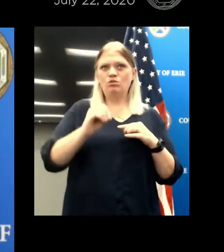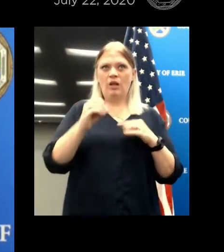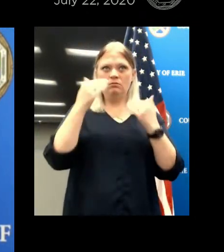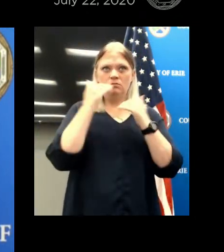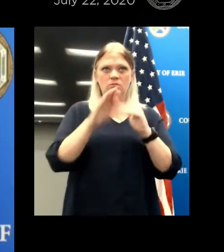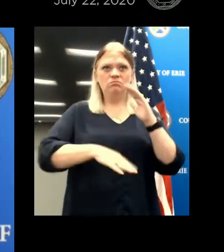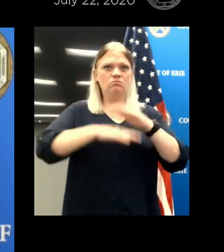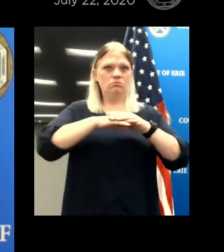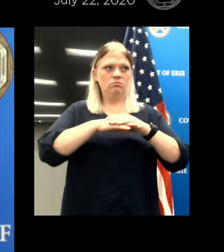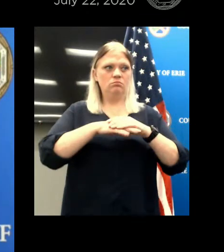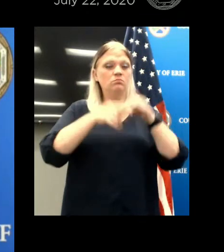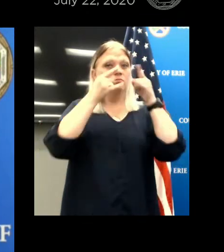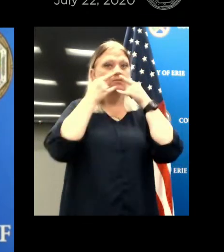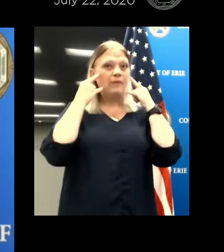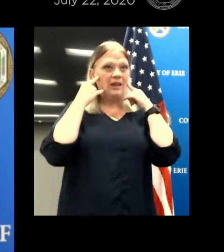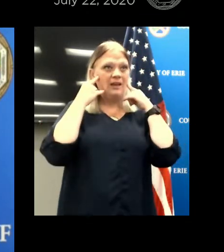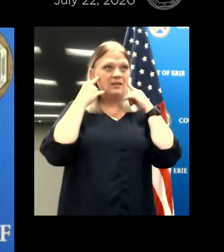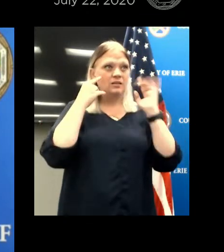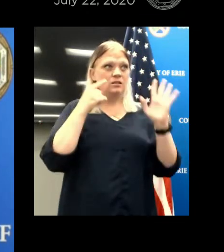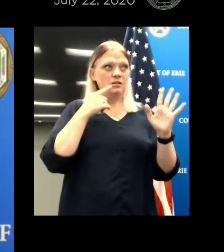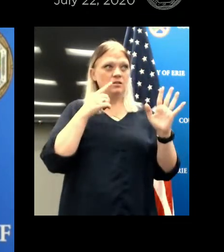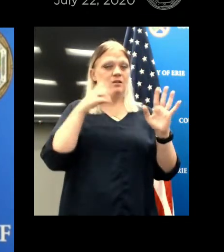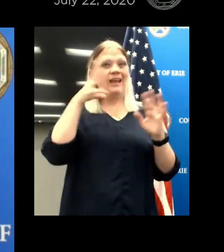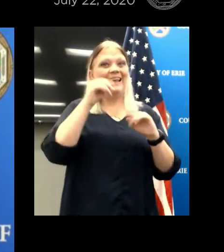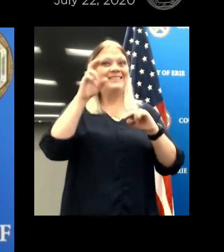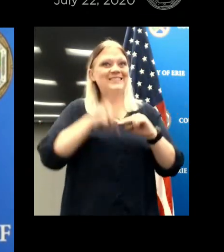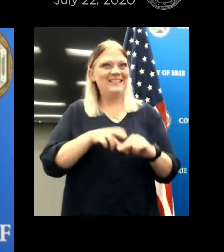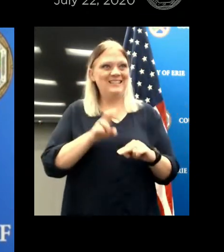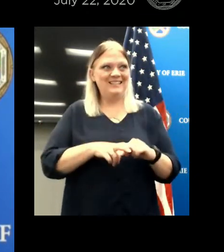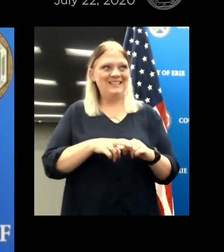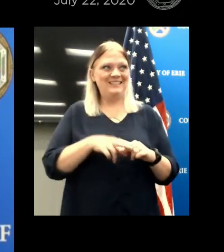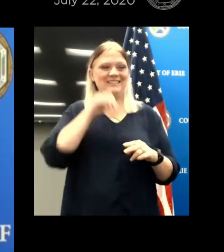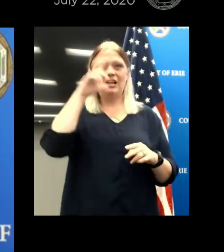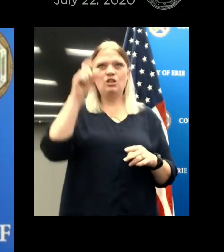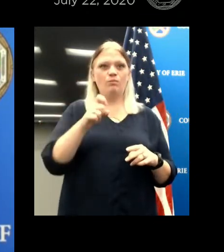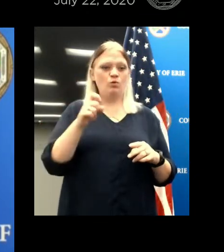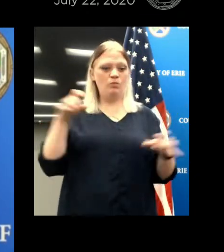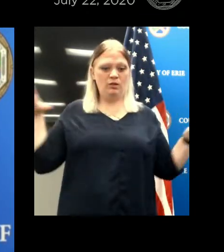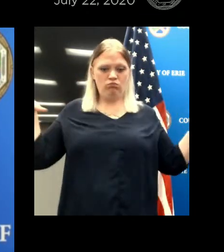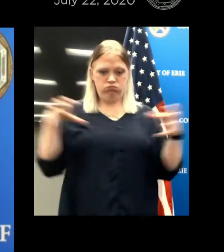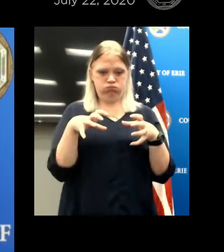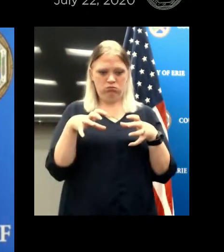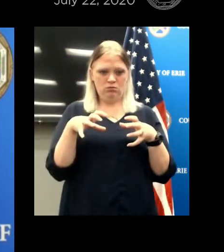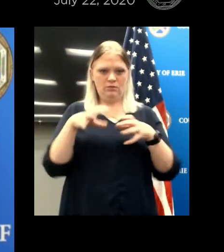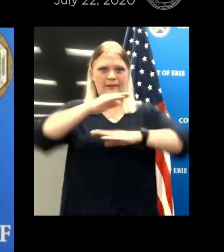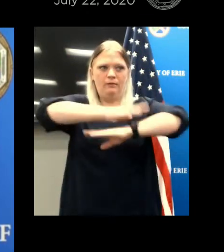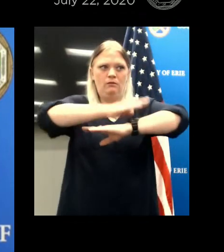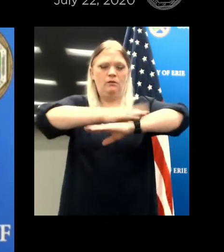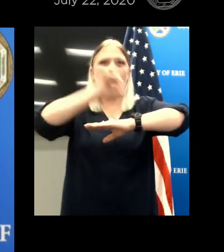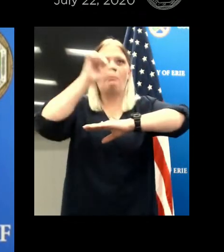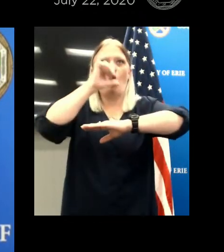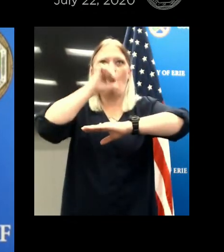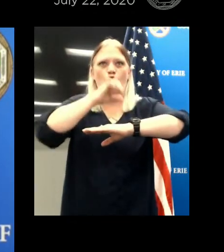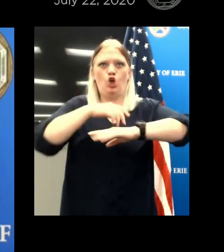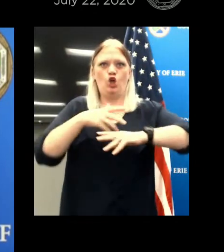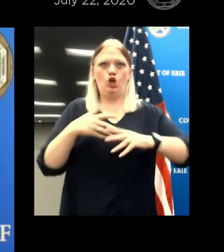wear masks, and they were supposed to be seated. There was not supposed to be this mass gathering around the bar, in a bar. And so the